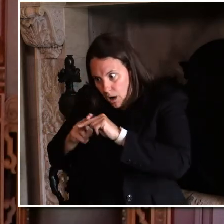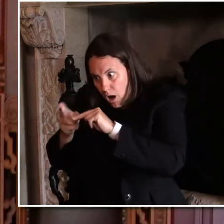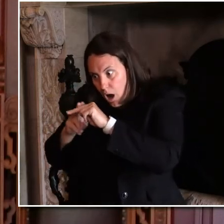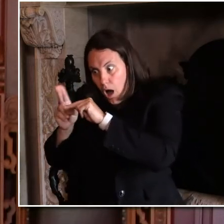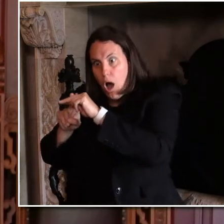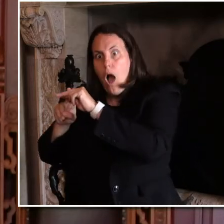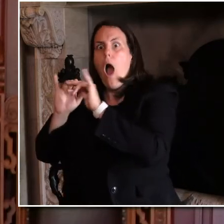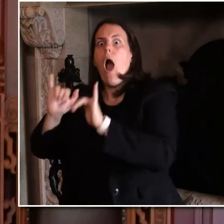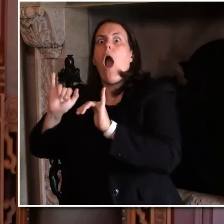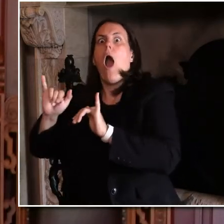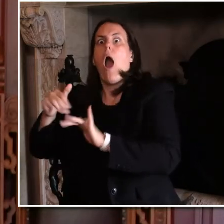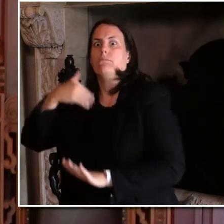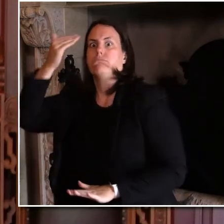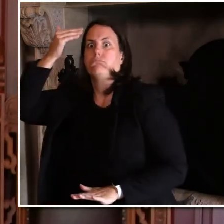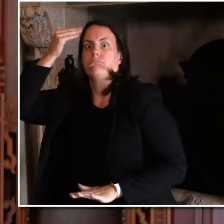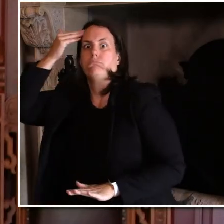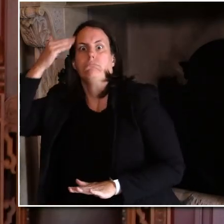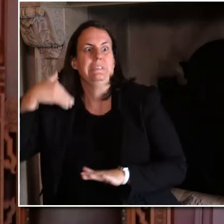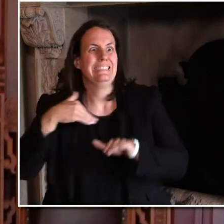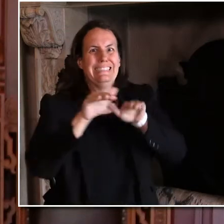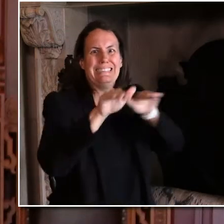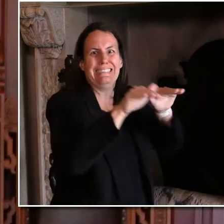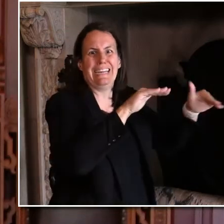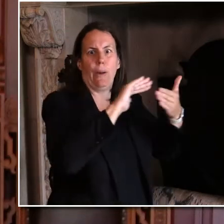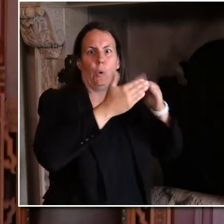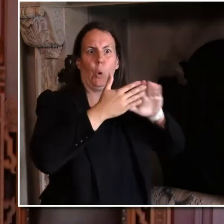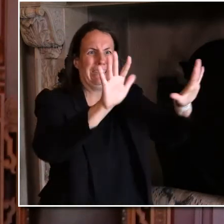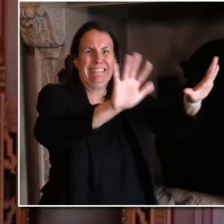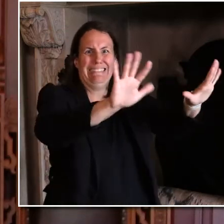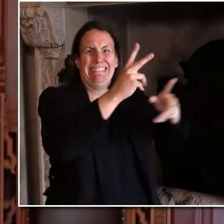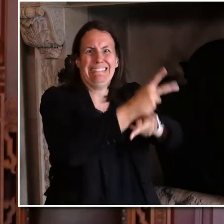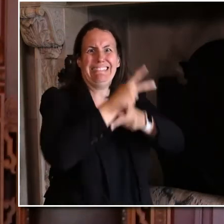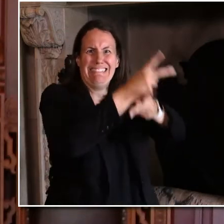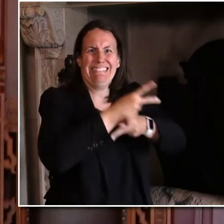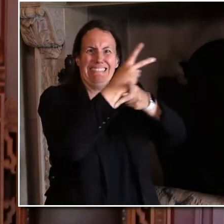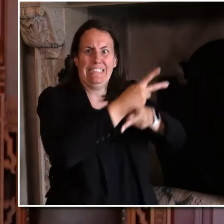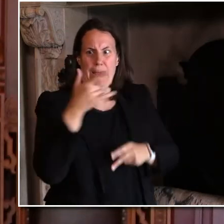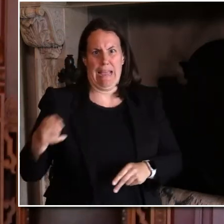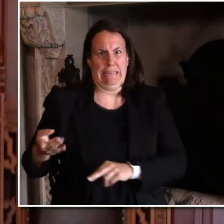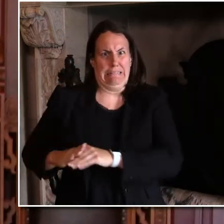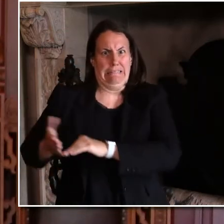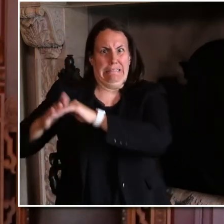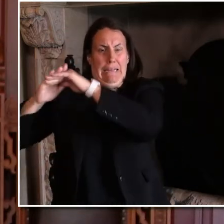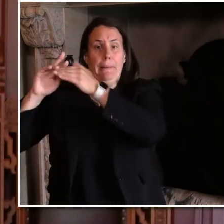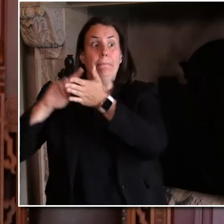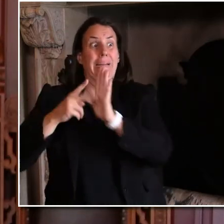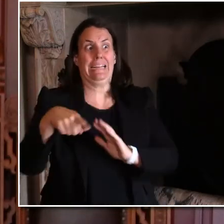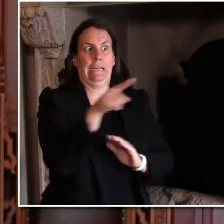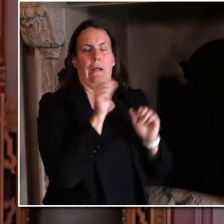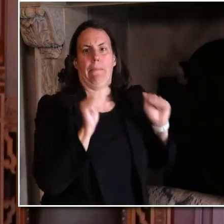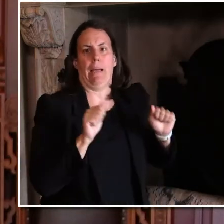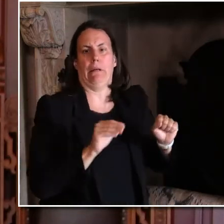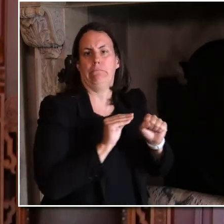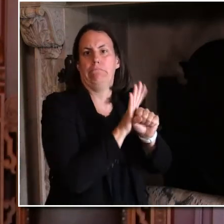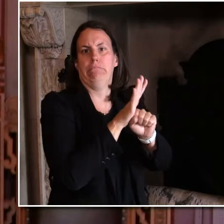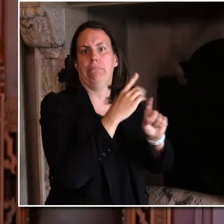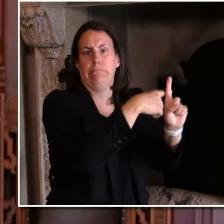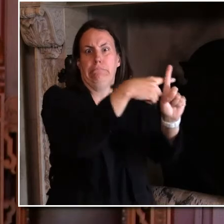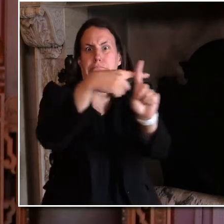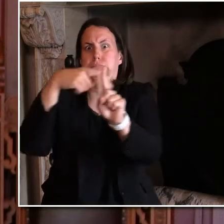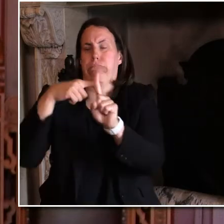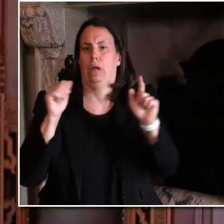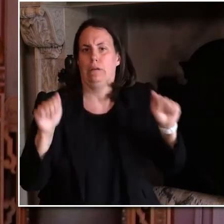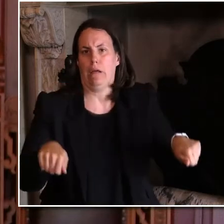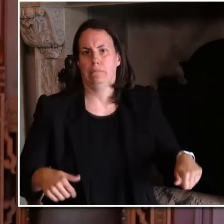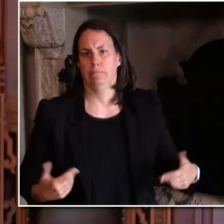possible. So this, like the other project that Dr. Westergaard mentioned, this is an exciting collaborative project, not only with the Department of